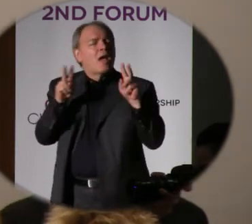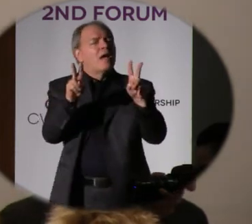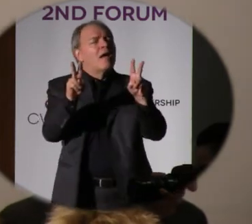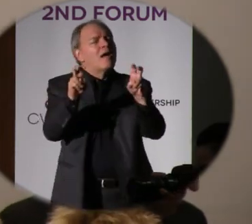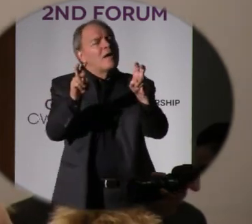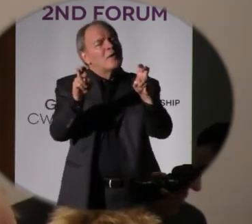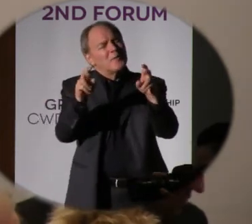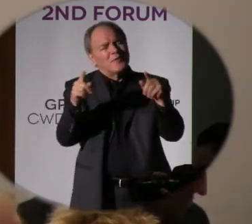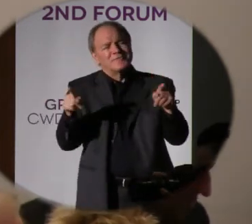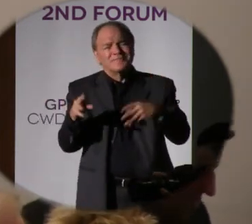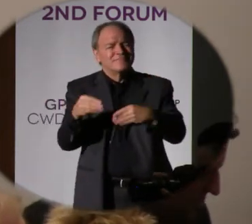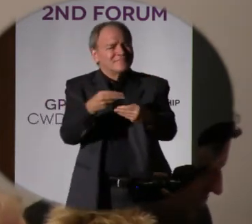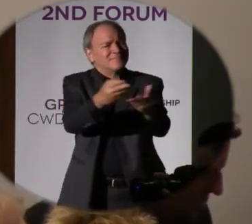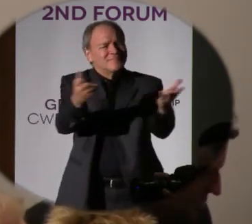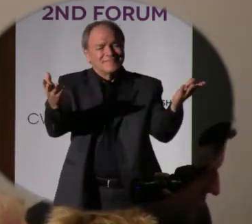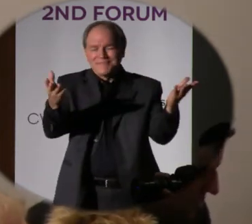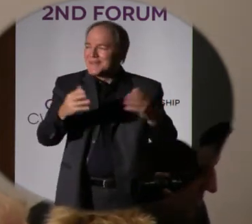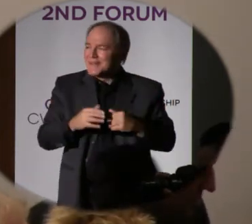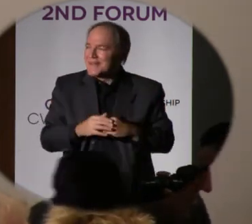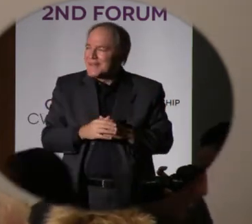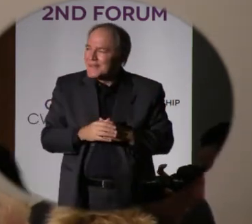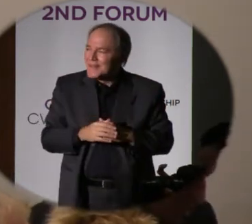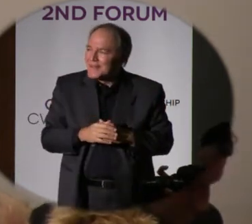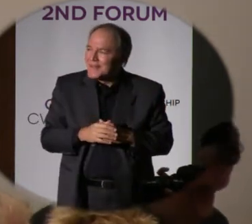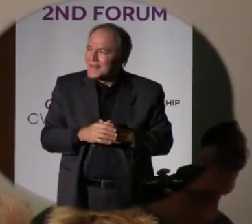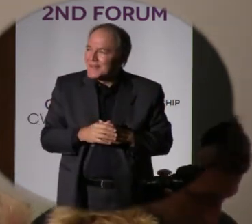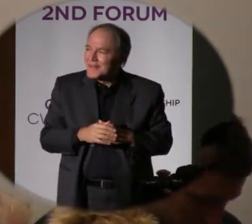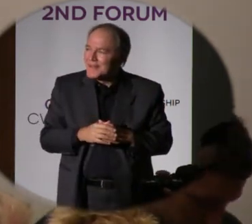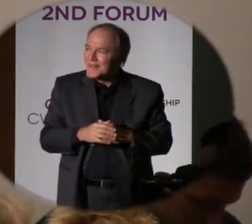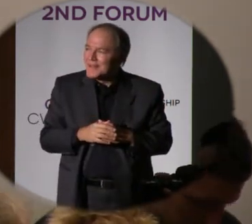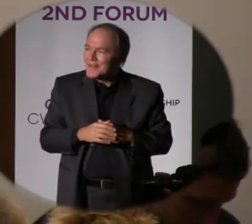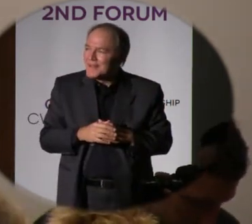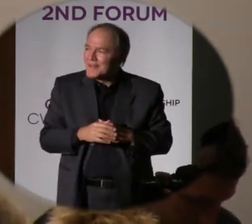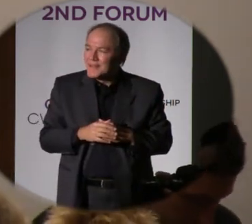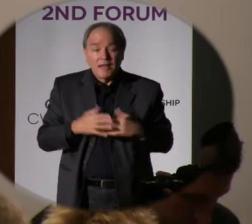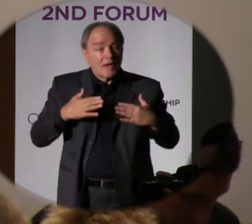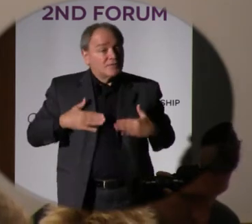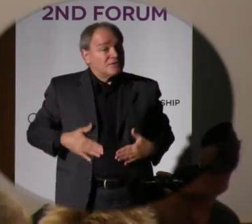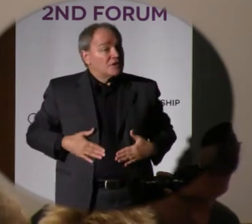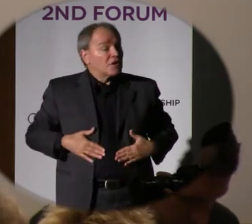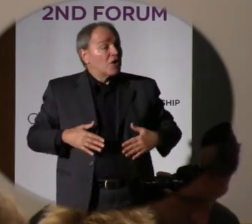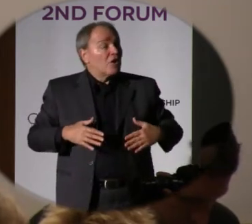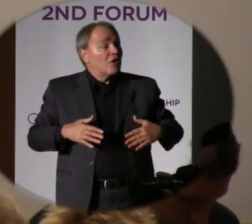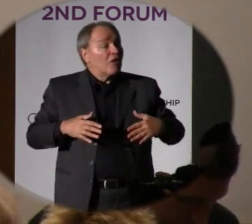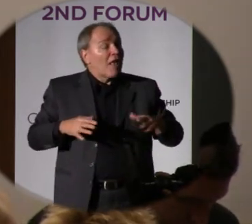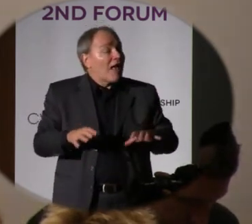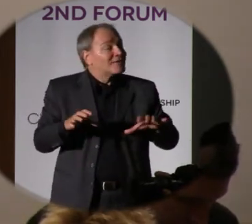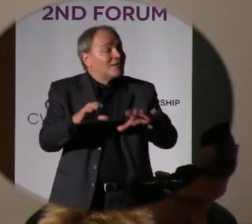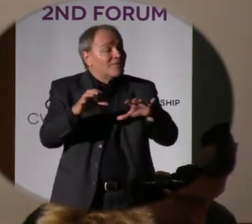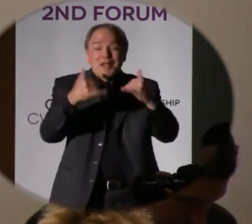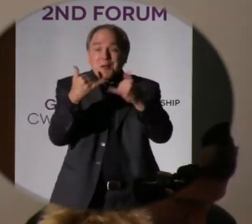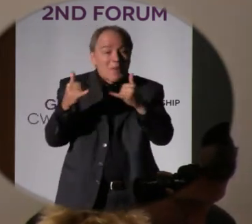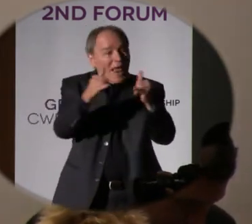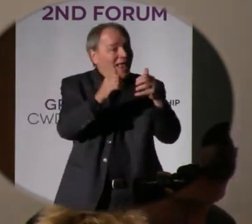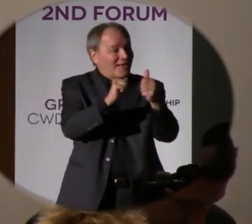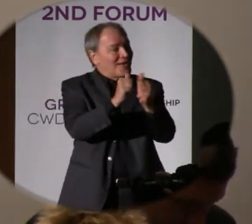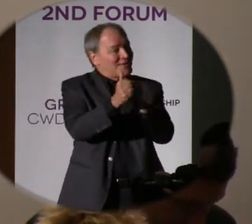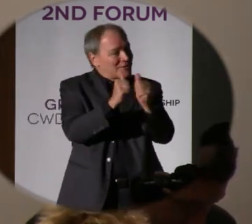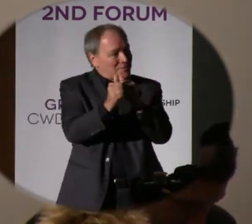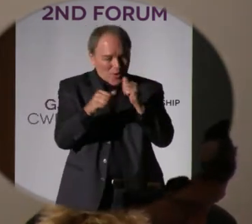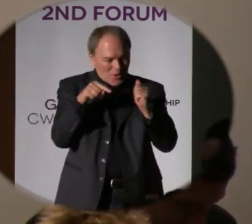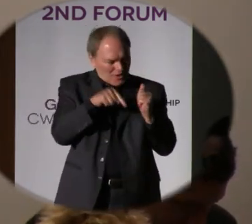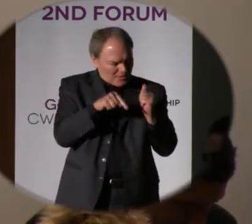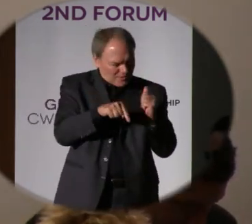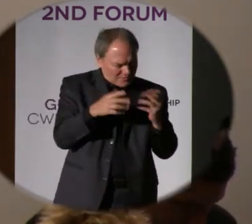able to share the quote that speaks about the promise of physical activity, play, and sport as part of the